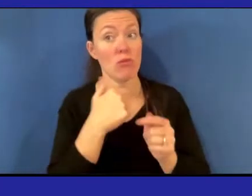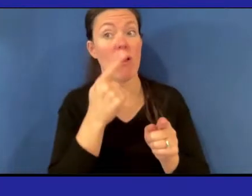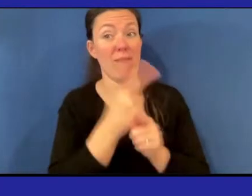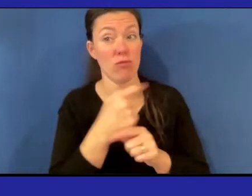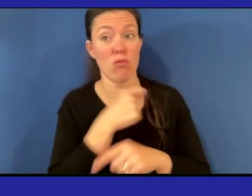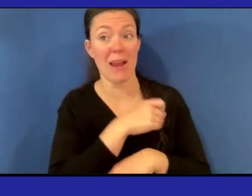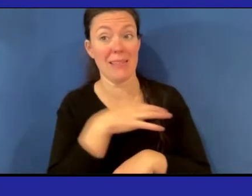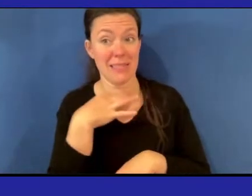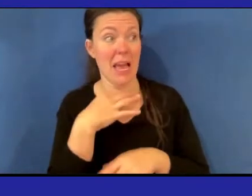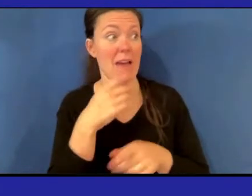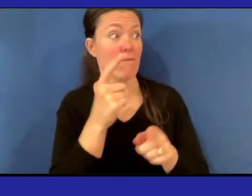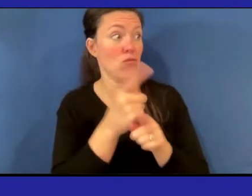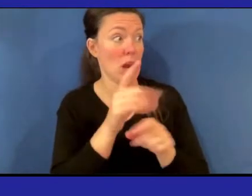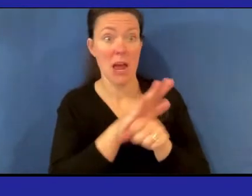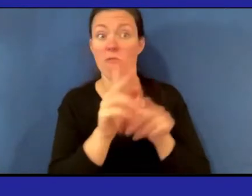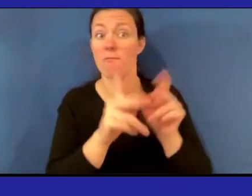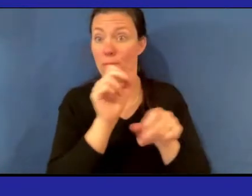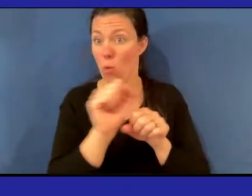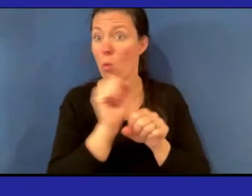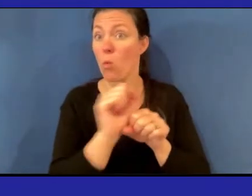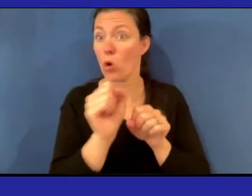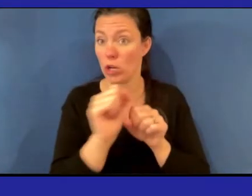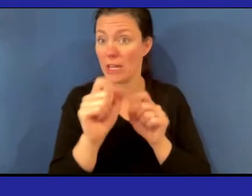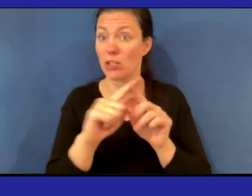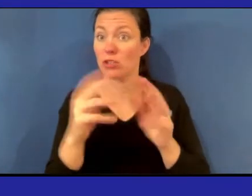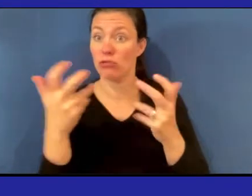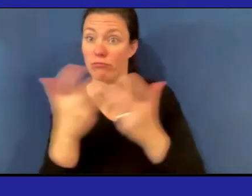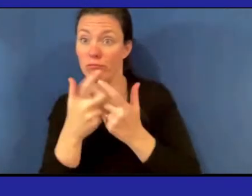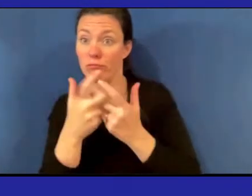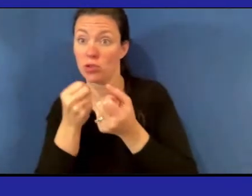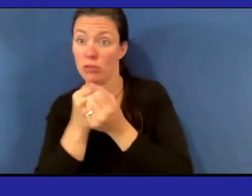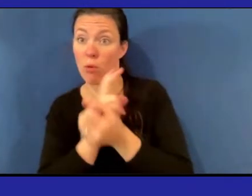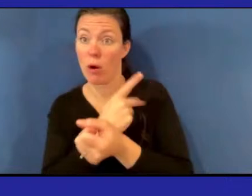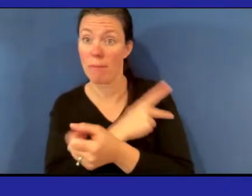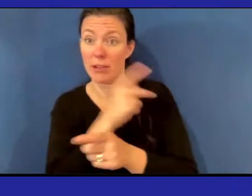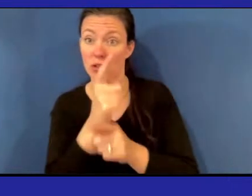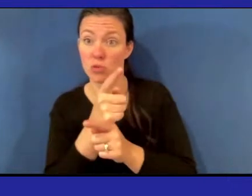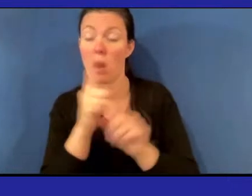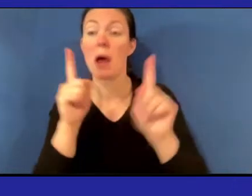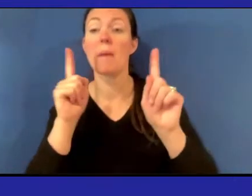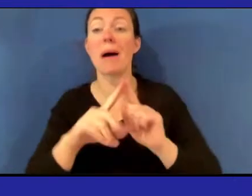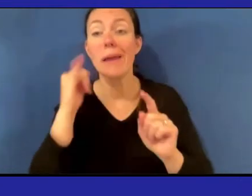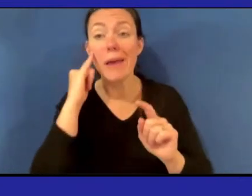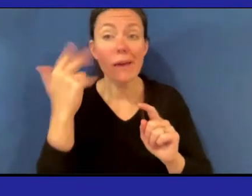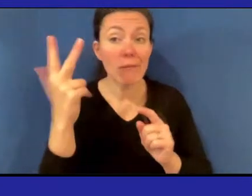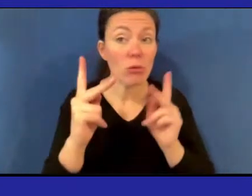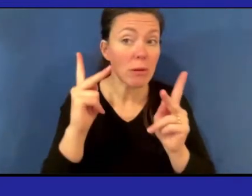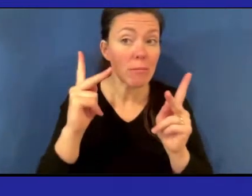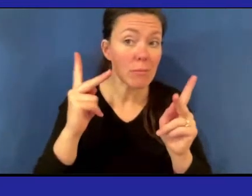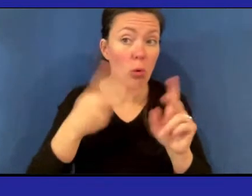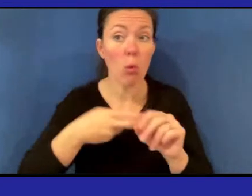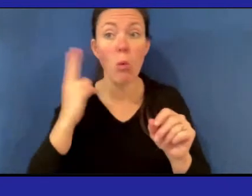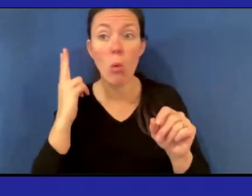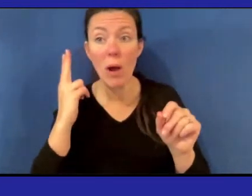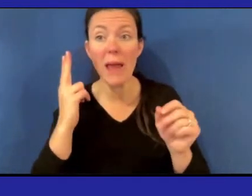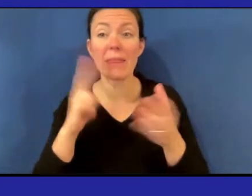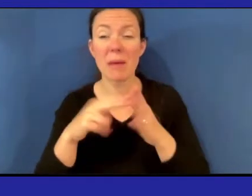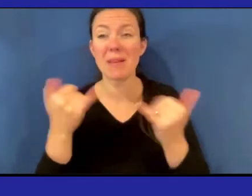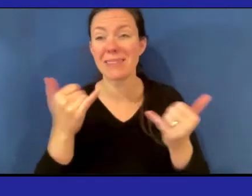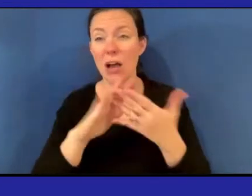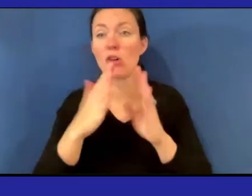of people per like number of patients you need, but Yeah. it could drop off if, 3 people leave. Yeah, yeah. Okay. No,